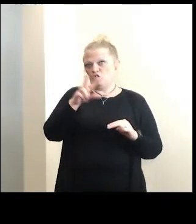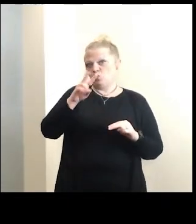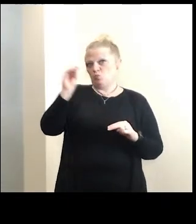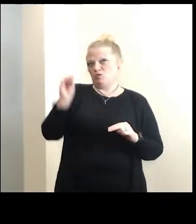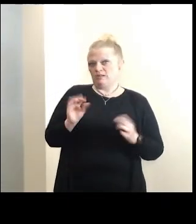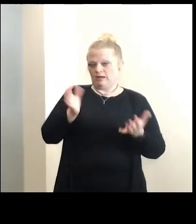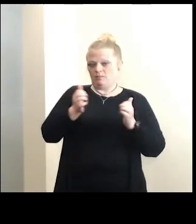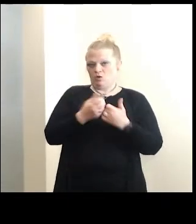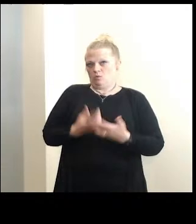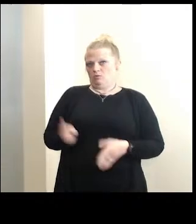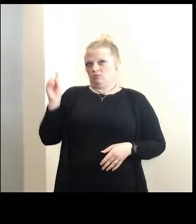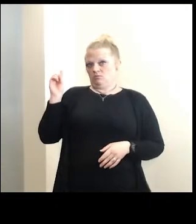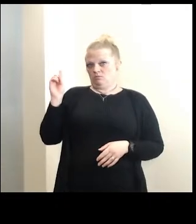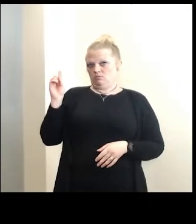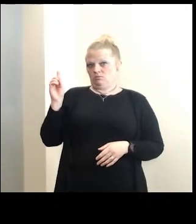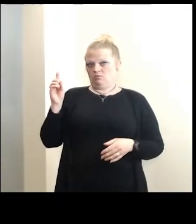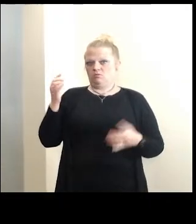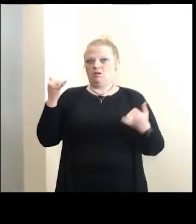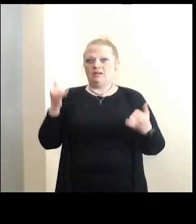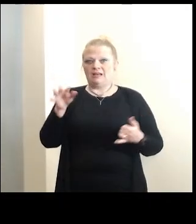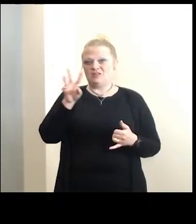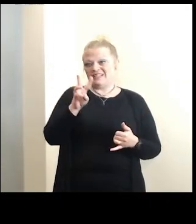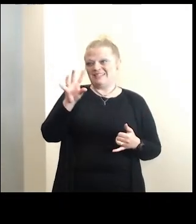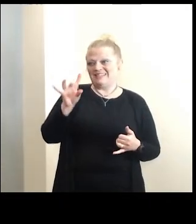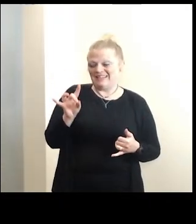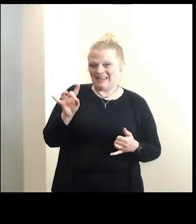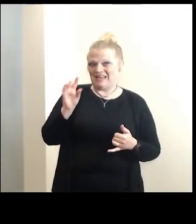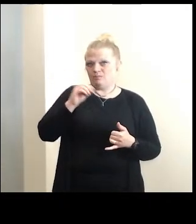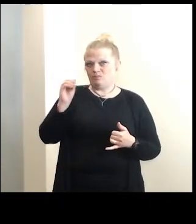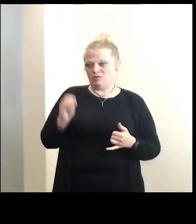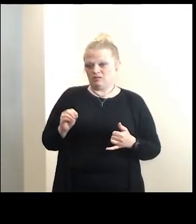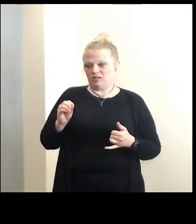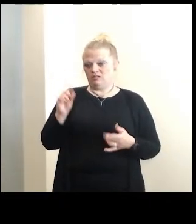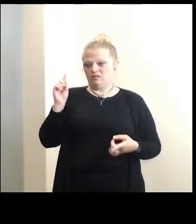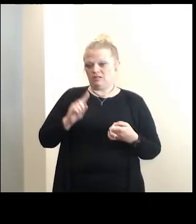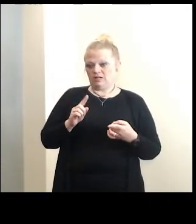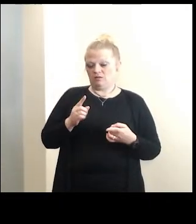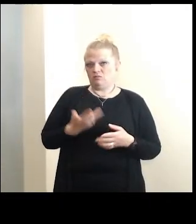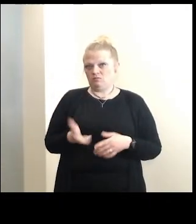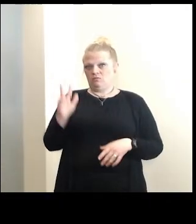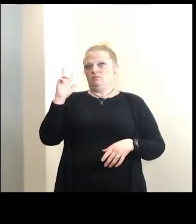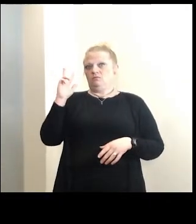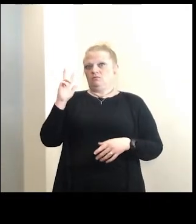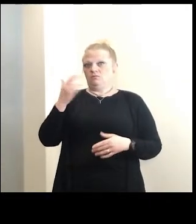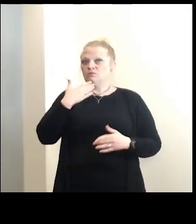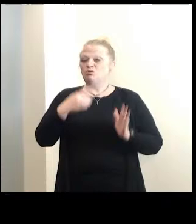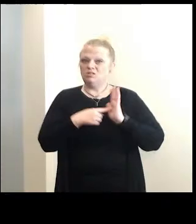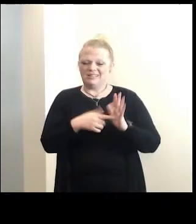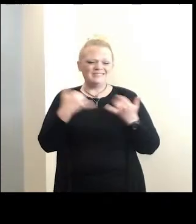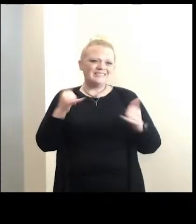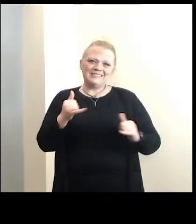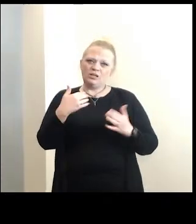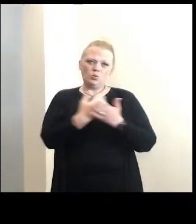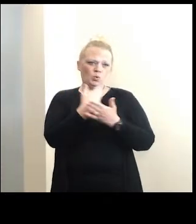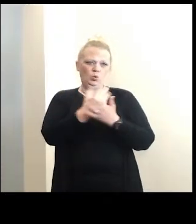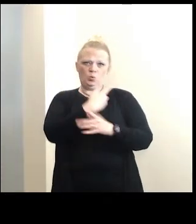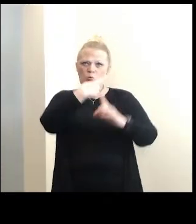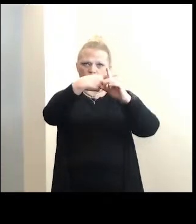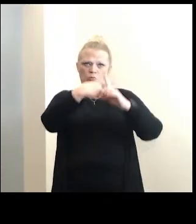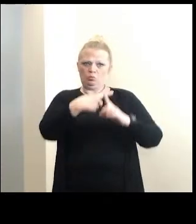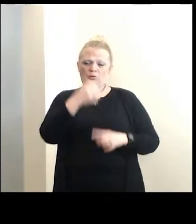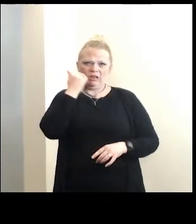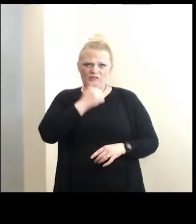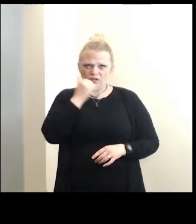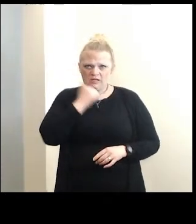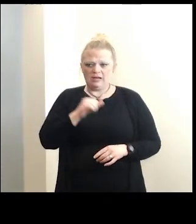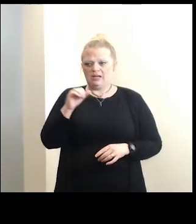from the previous week, and they're down 68% from the week of April 24th. That's a great sign. There are still new cases every day. Every day our